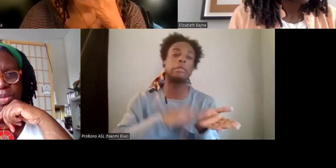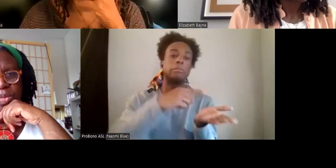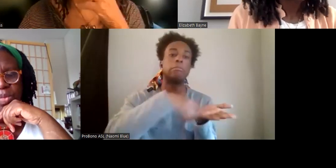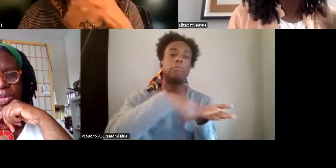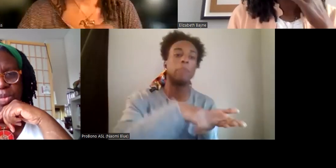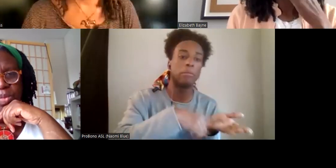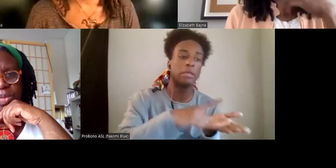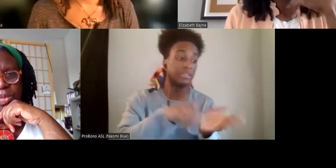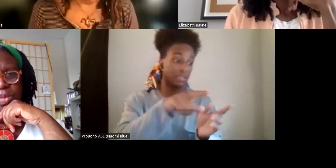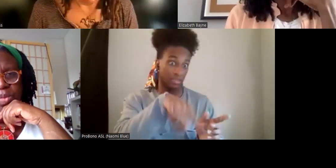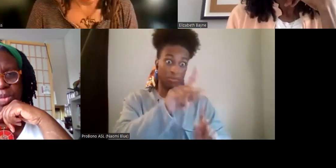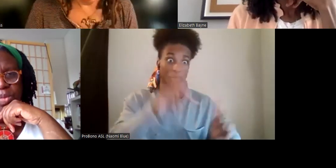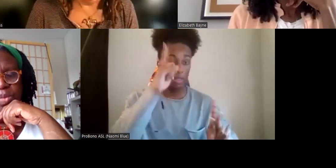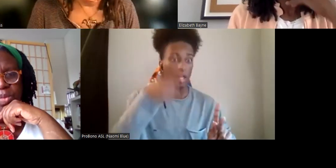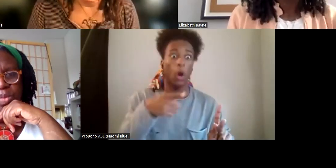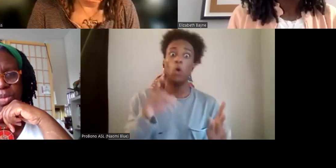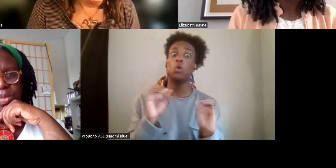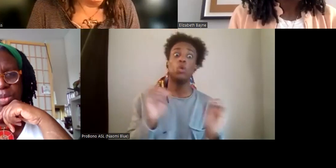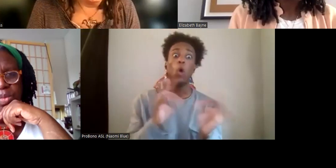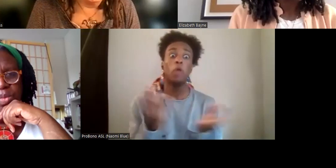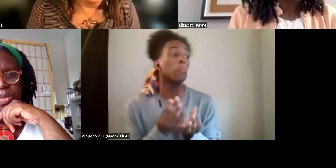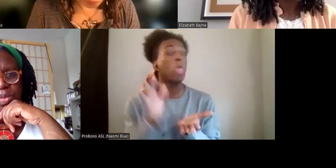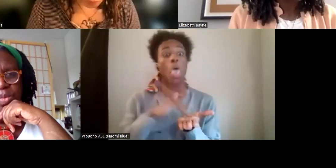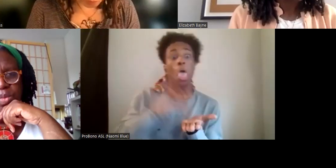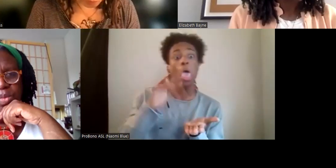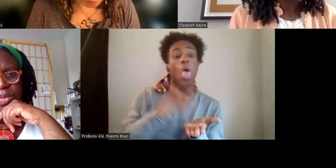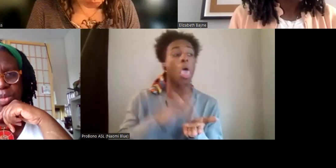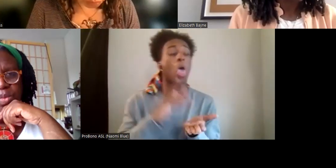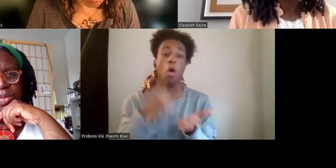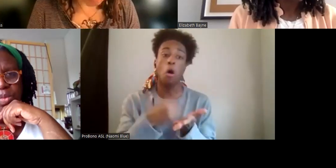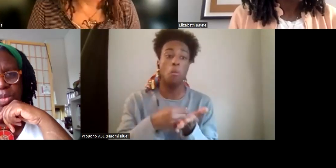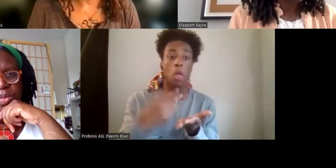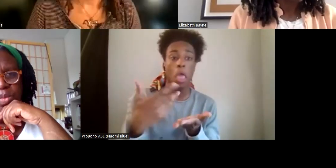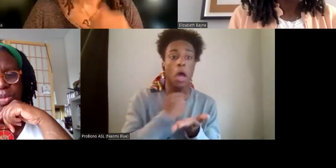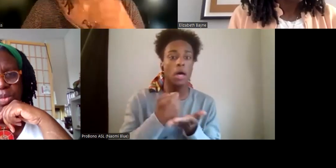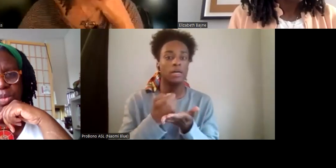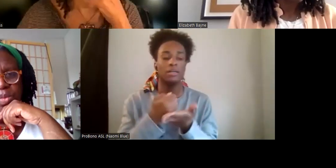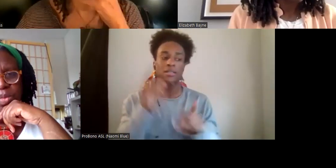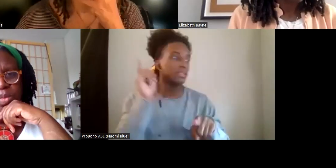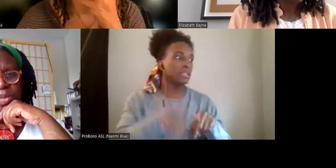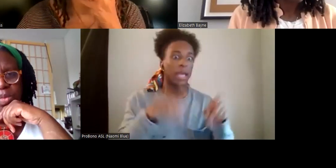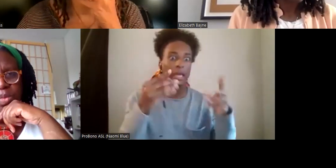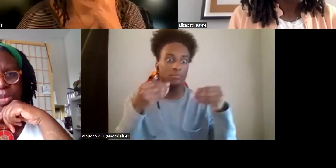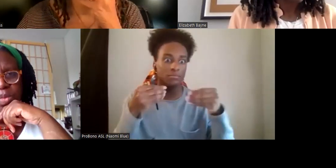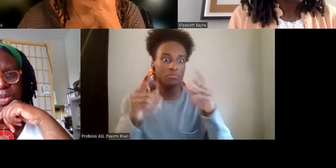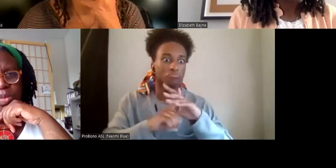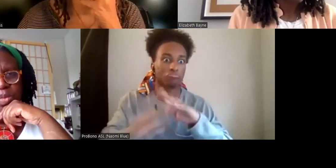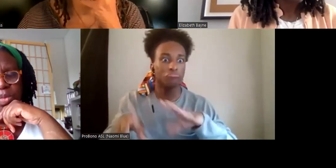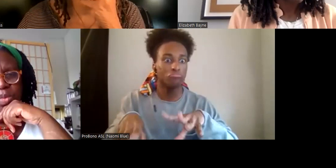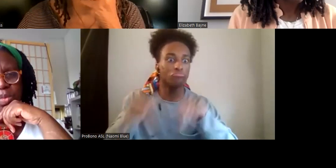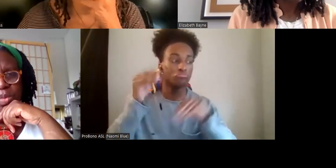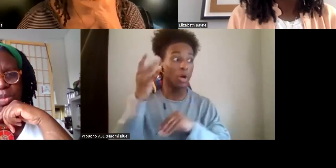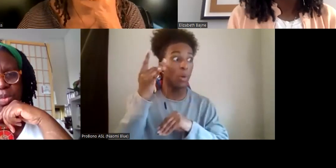like take all her money. She can't, her mother can't get her out because she's kind of signed over herself. I'm like, this